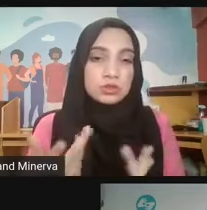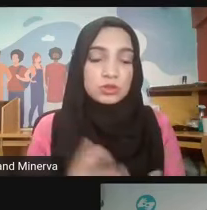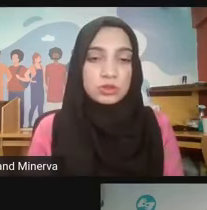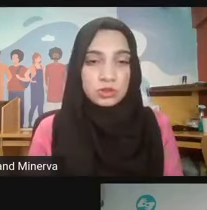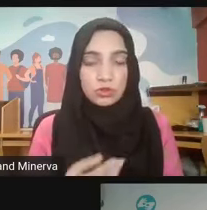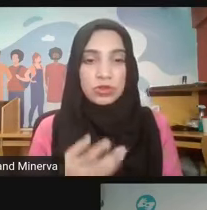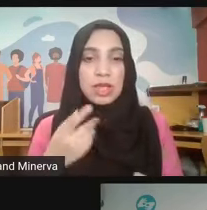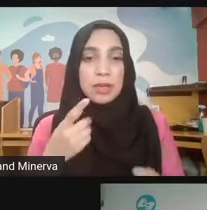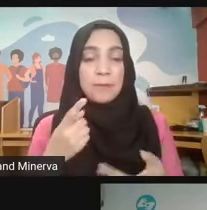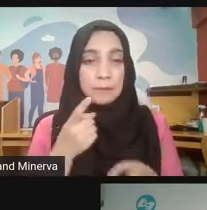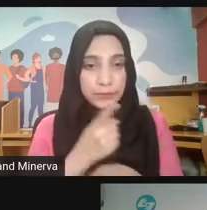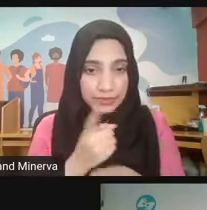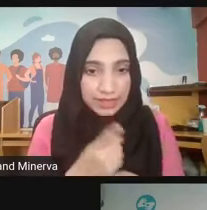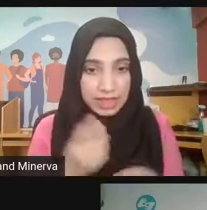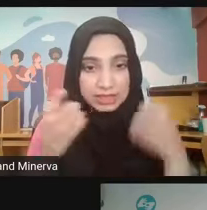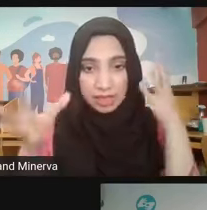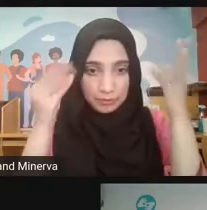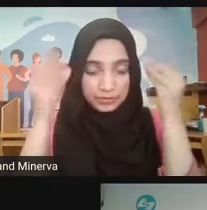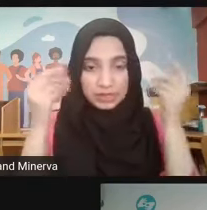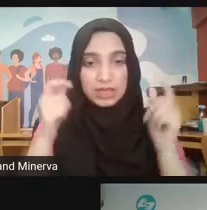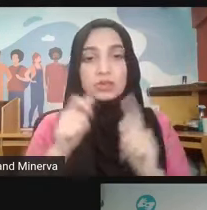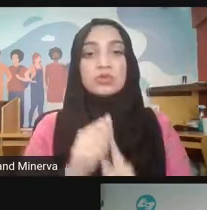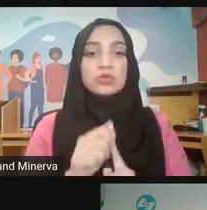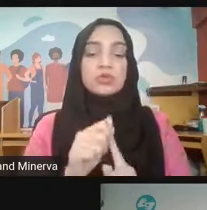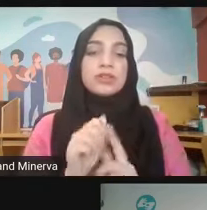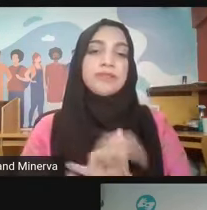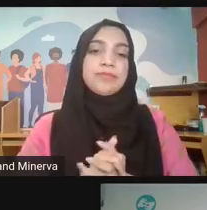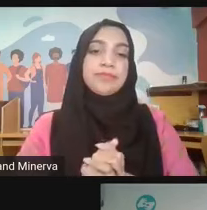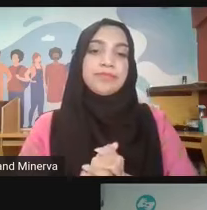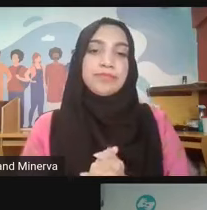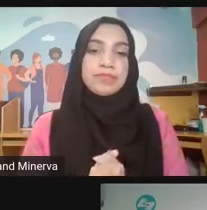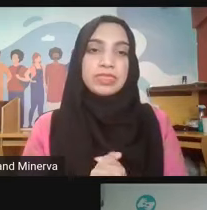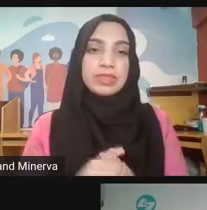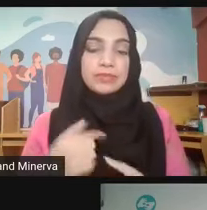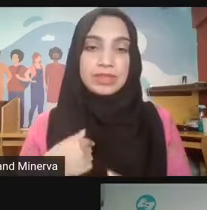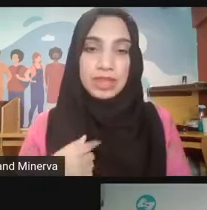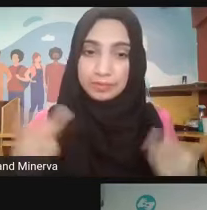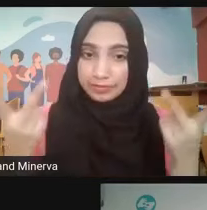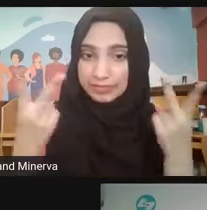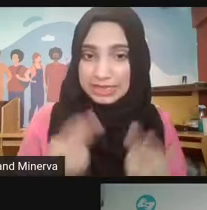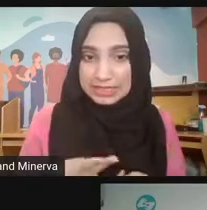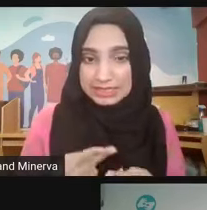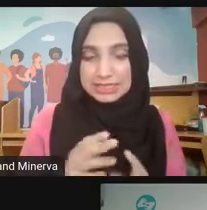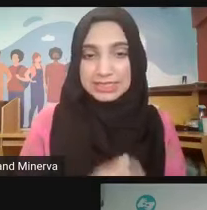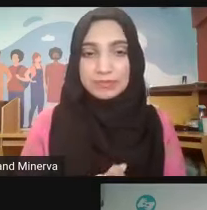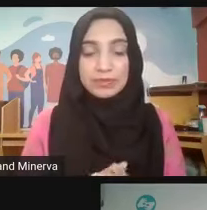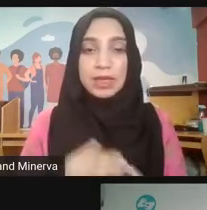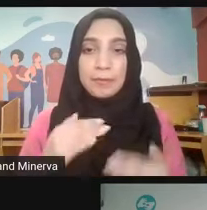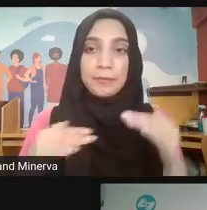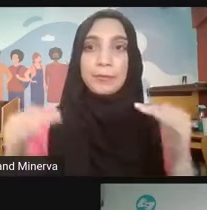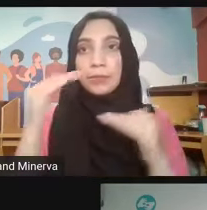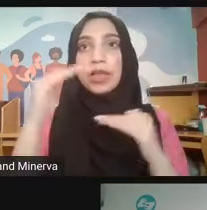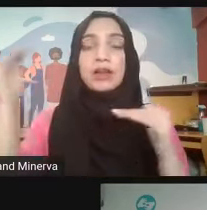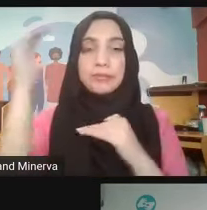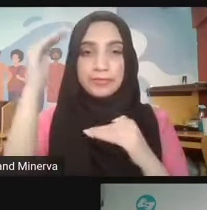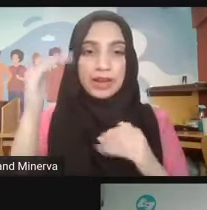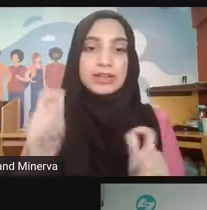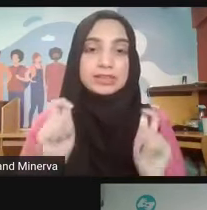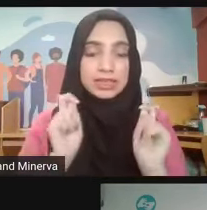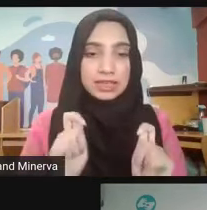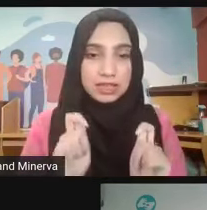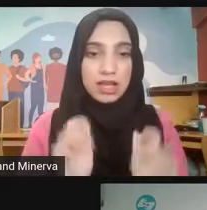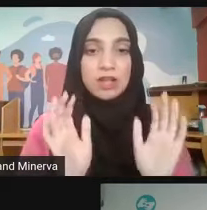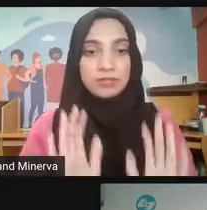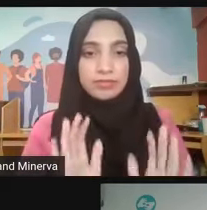So to this date, we do the same. We now collaborate on wider platforms. We collaborate